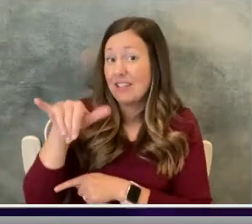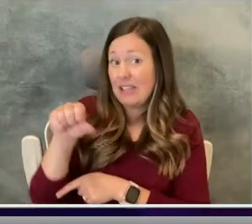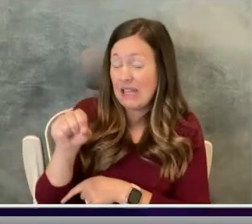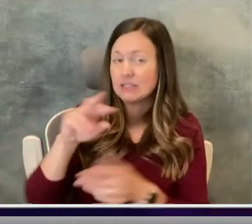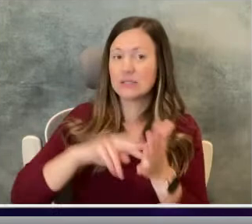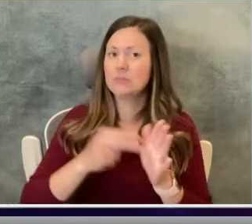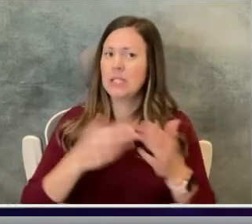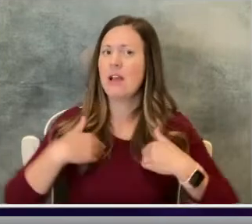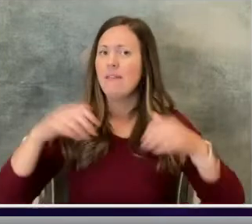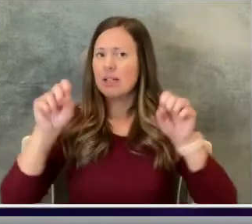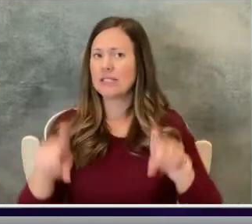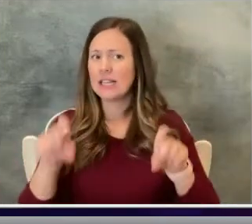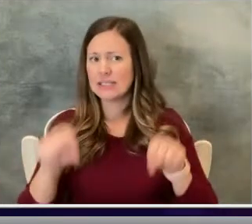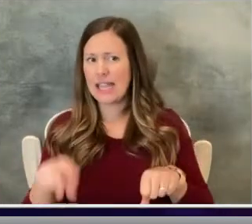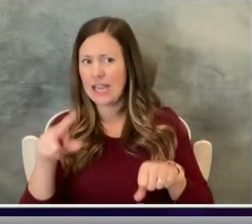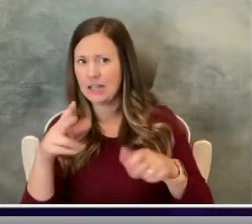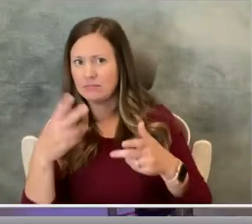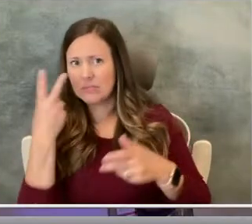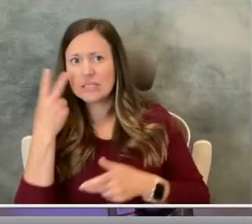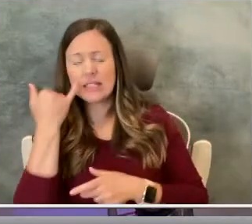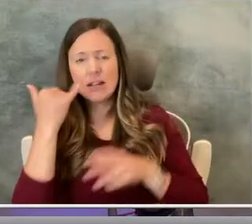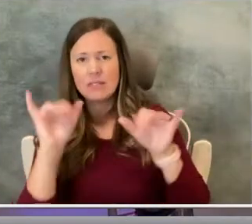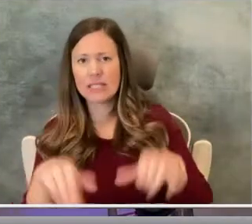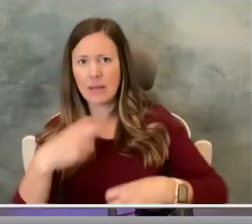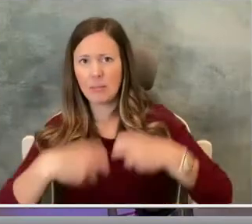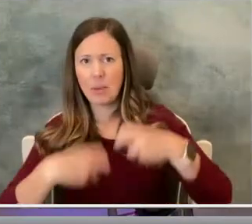you'd have the same issue? I'll start with Dr. Danter.